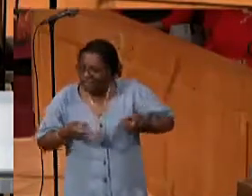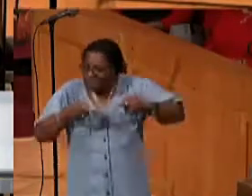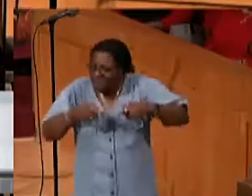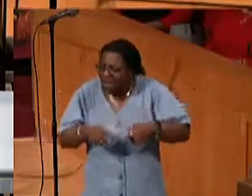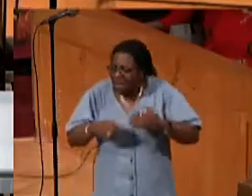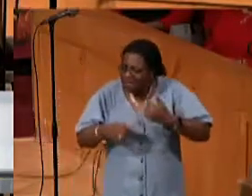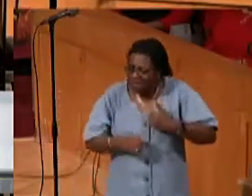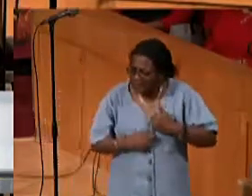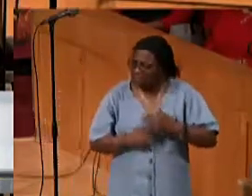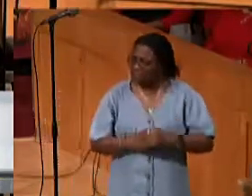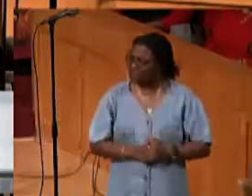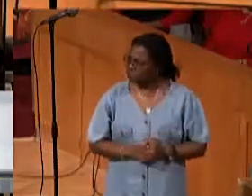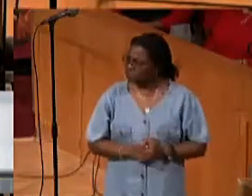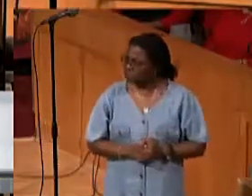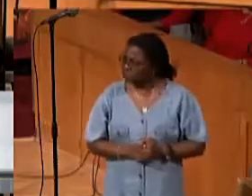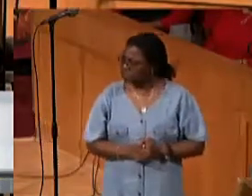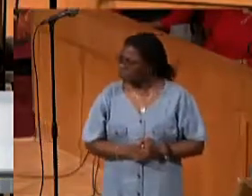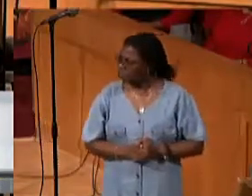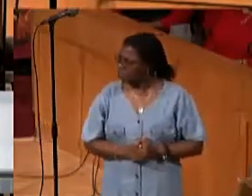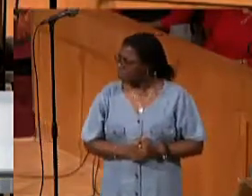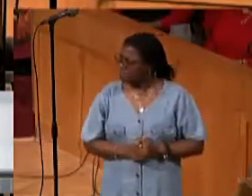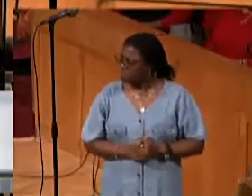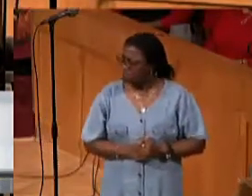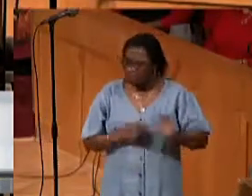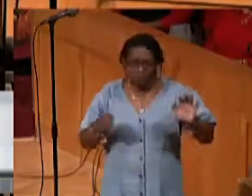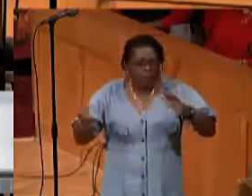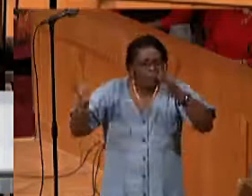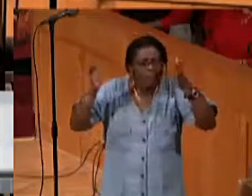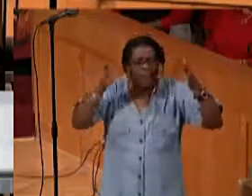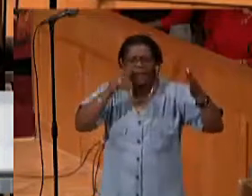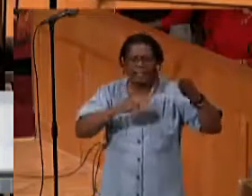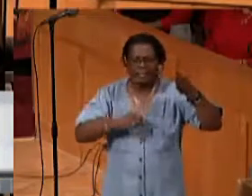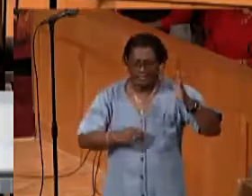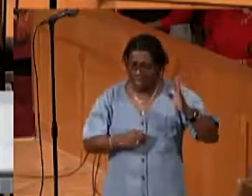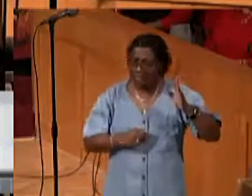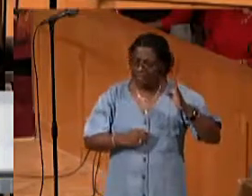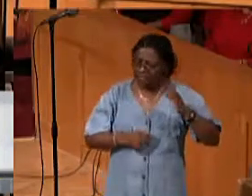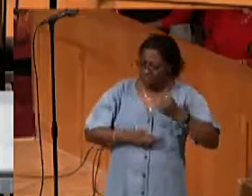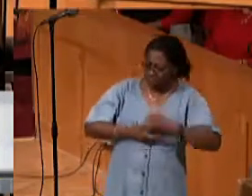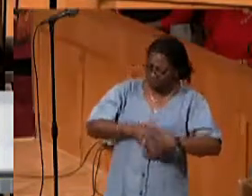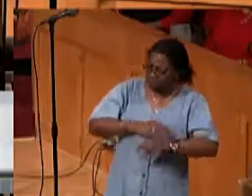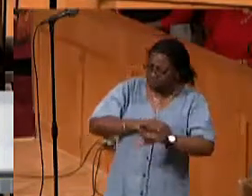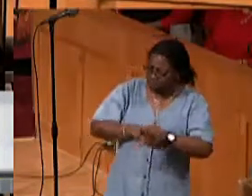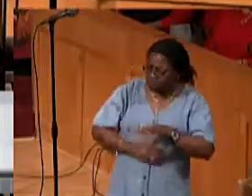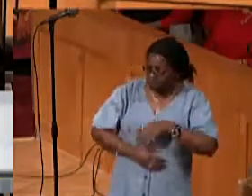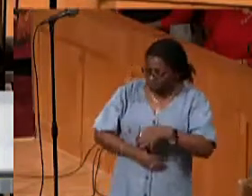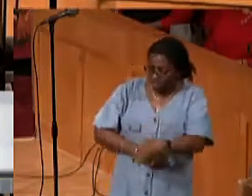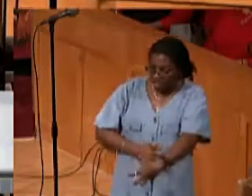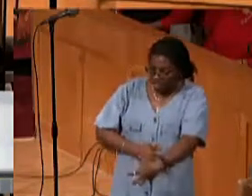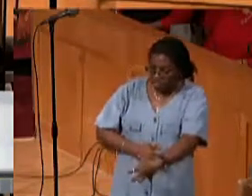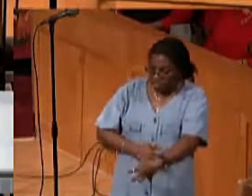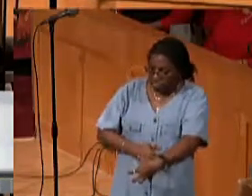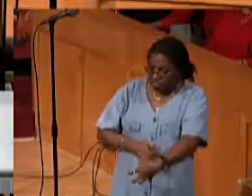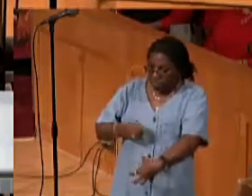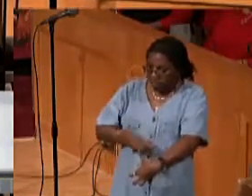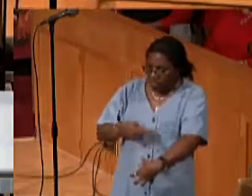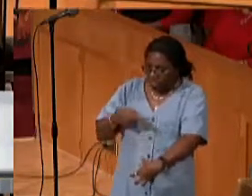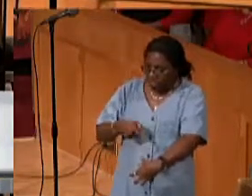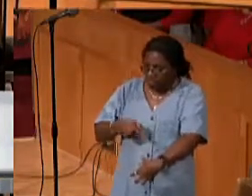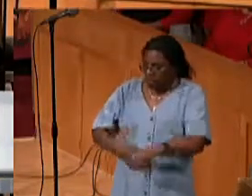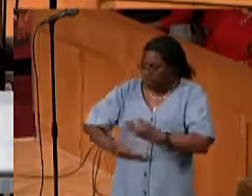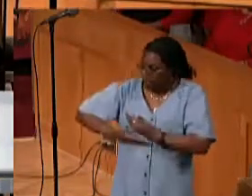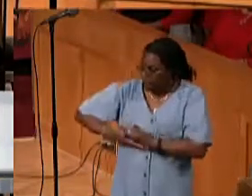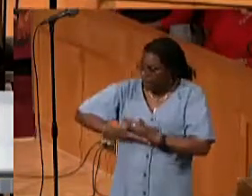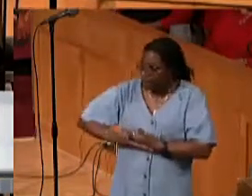amen. Jesus was praising and giving praise to God while he was in the womb. How many of you know that Jesus loves to be talked